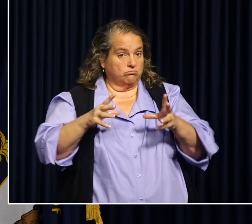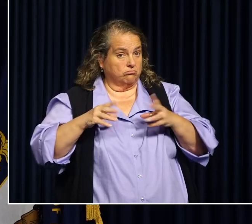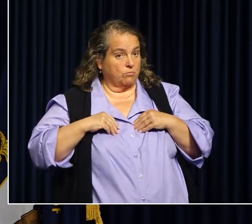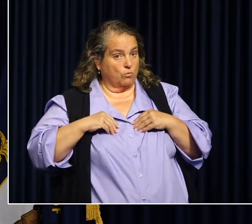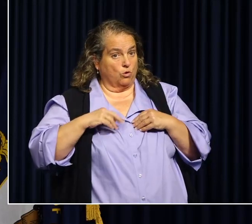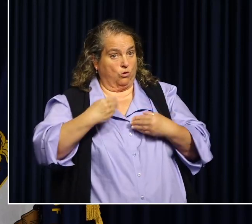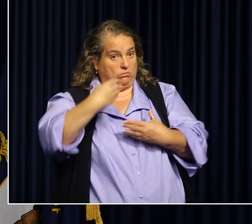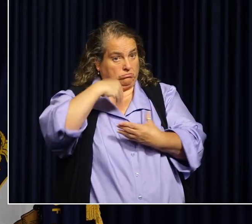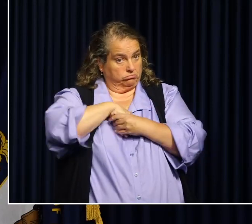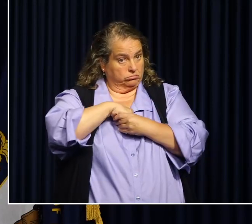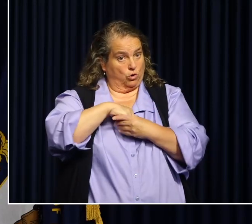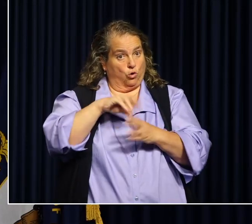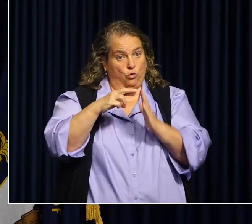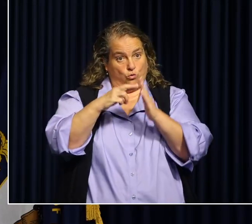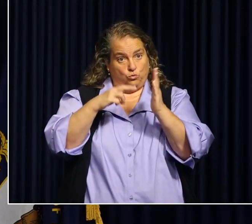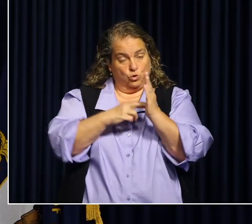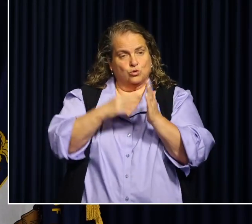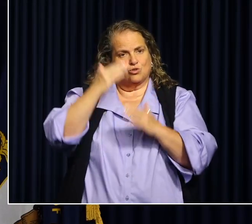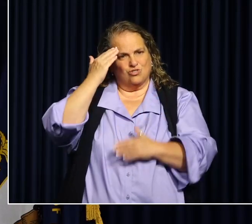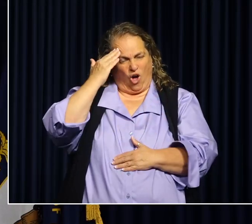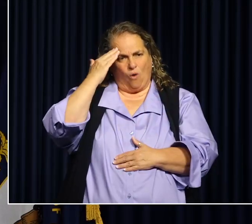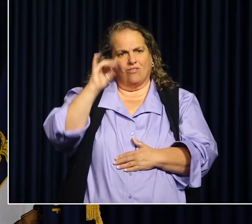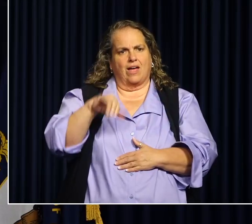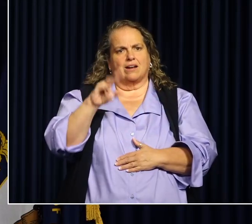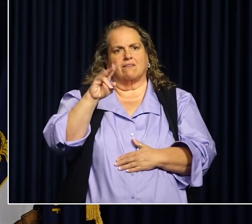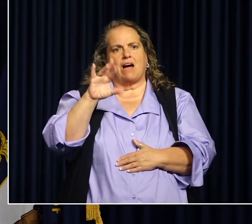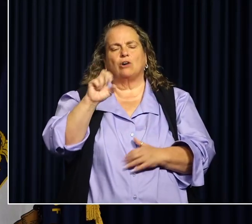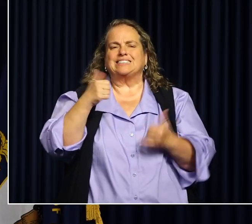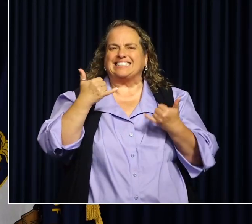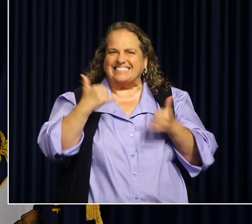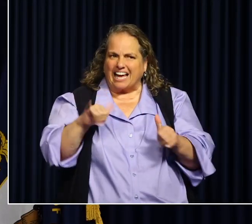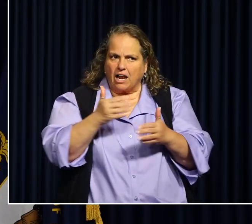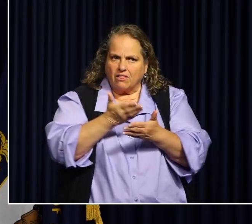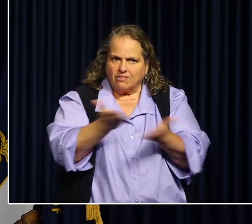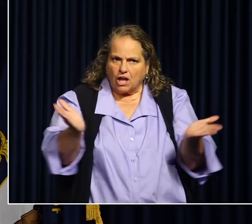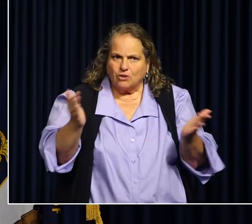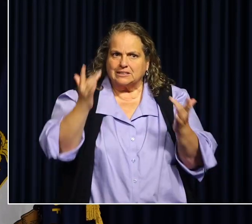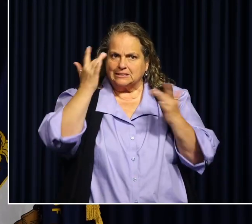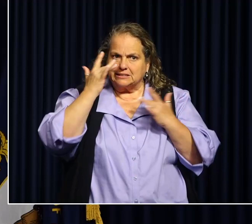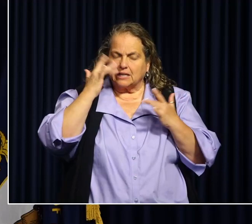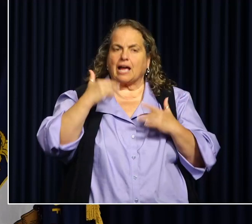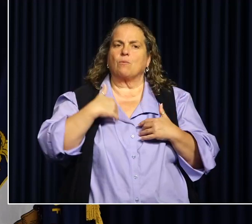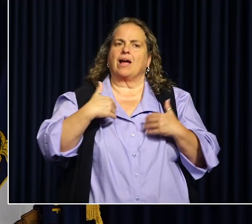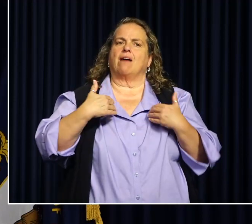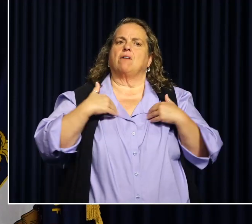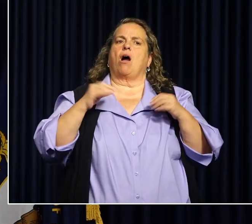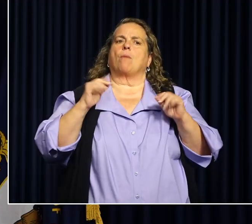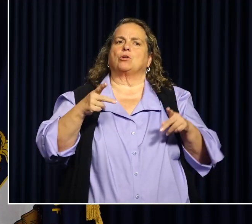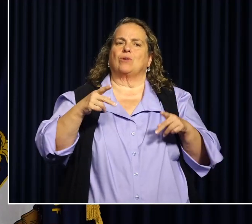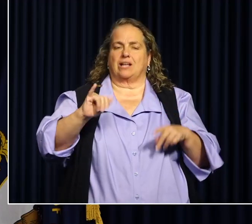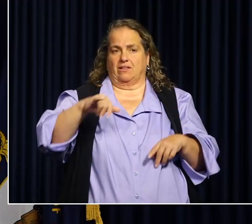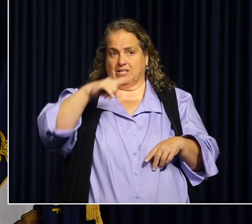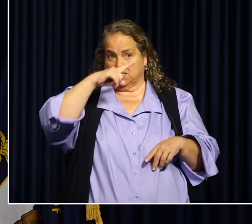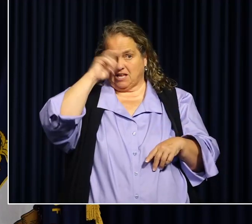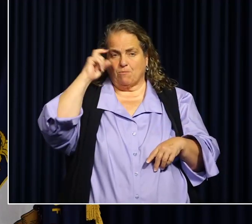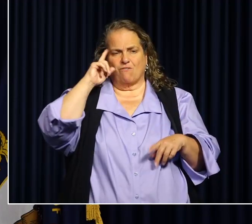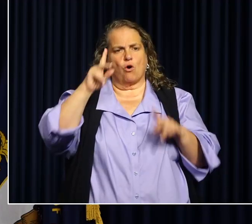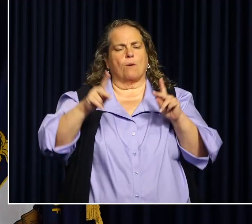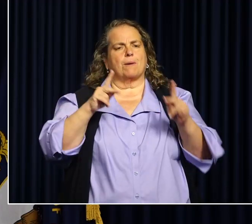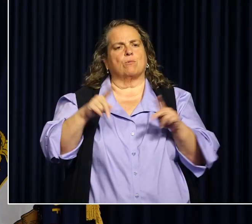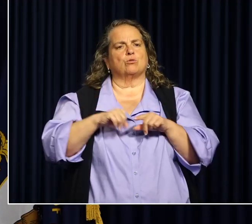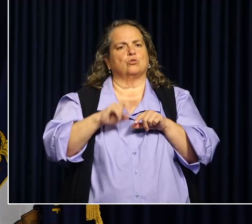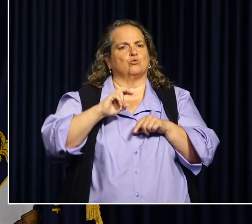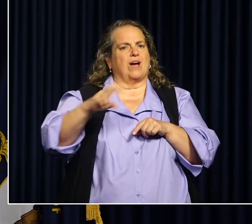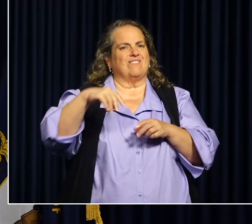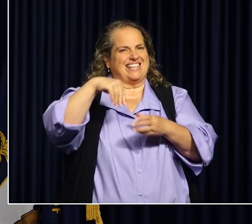this virus is still out there. Then we've got an opportunity, especially this summer, for people to travel in-state where it's